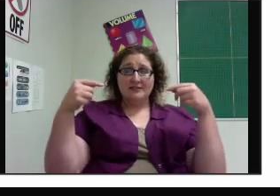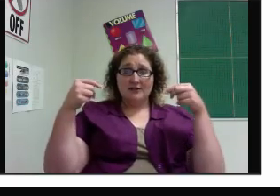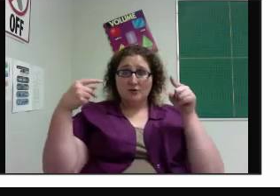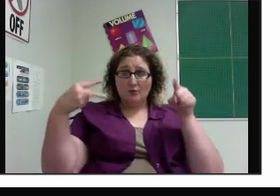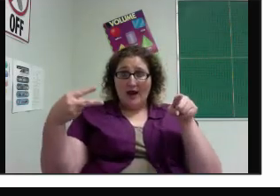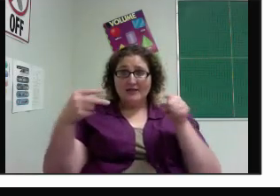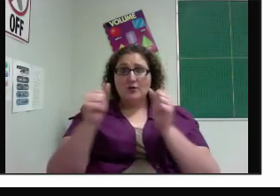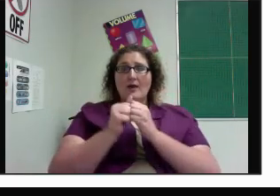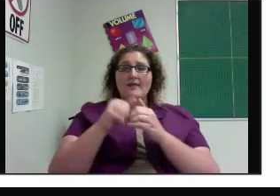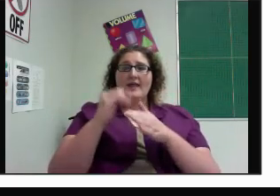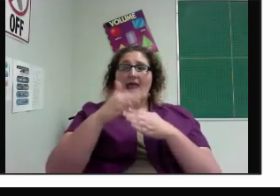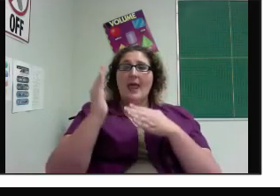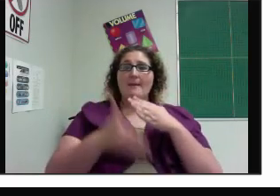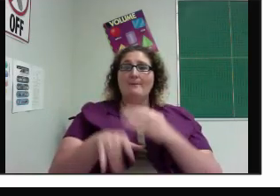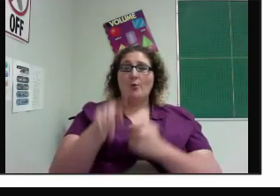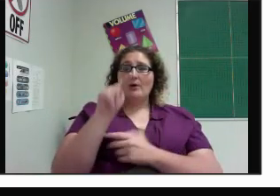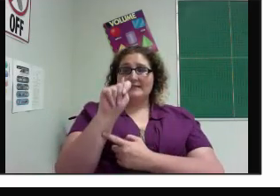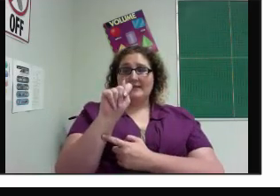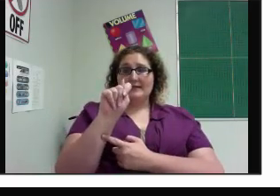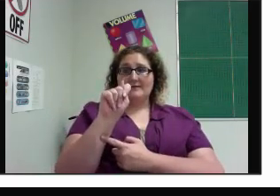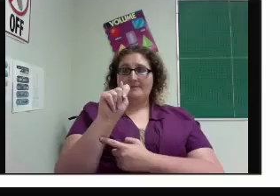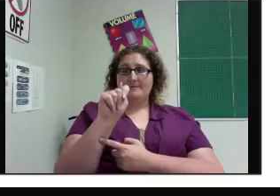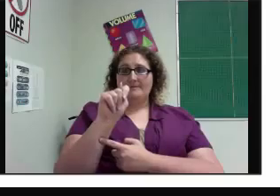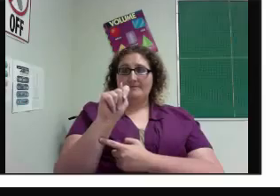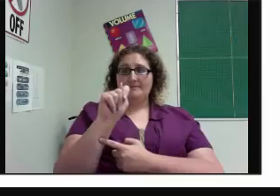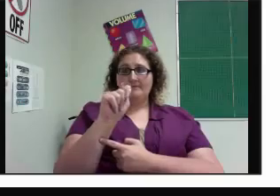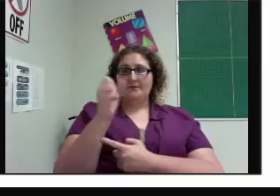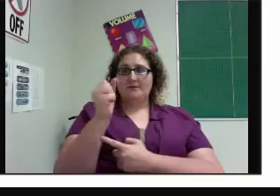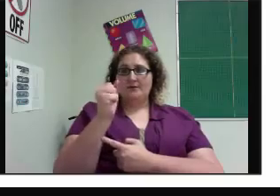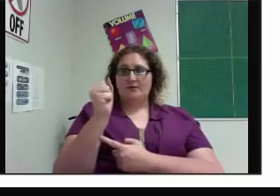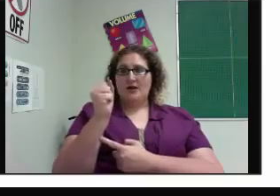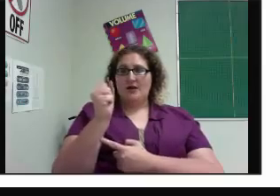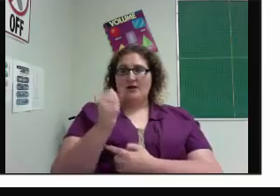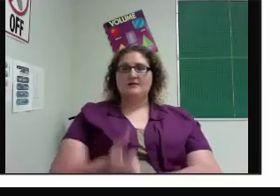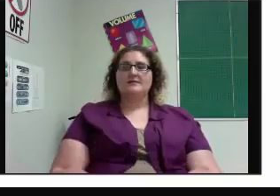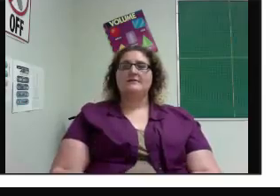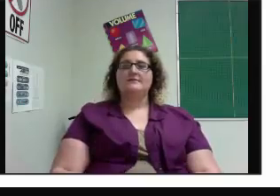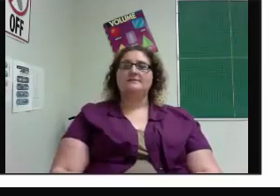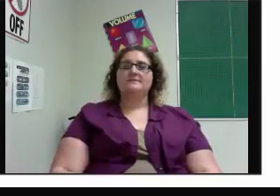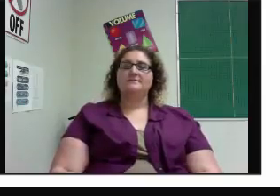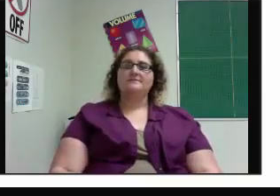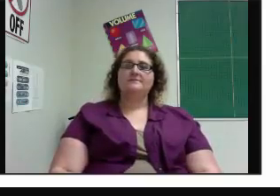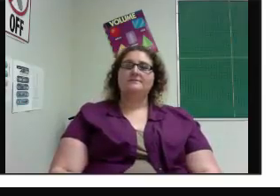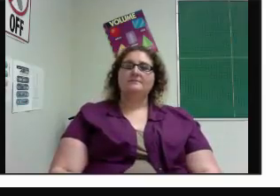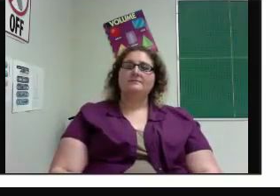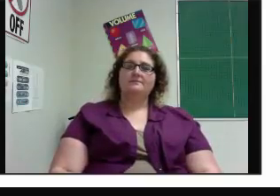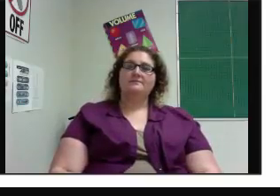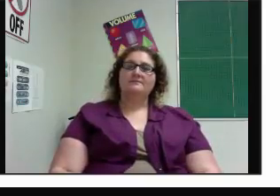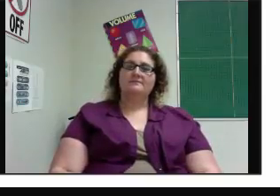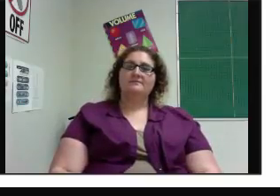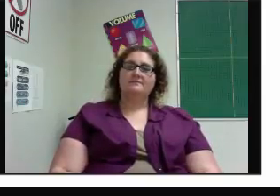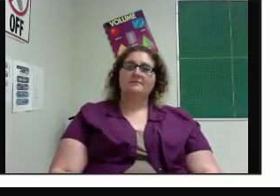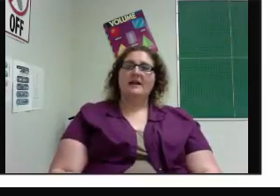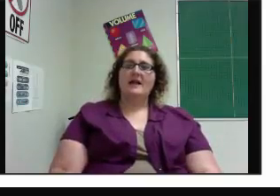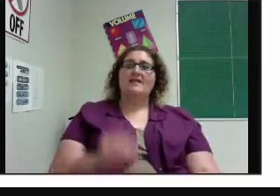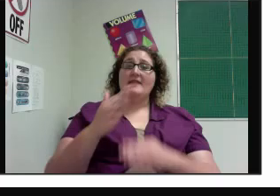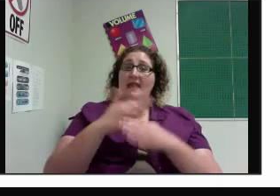Okay, the next question says, name a pair of opposite rays with the endpoint T. Okay, if I want an endpoint of T, there